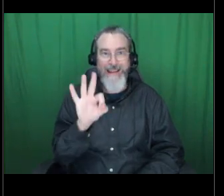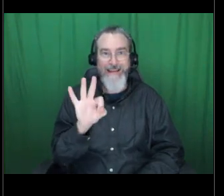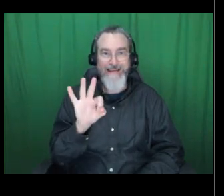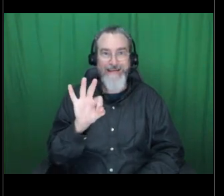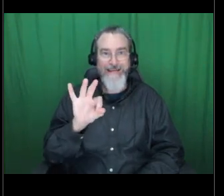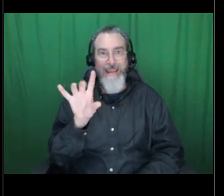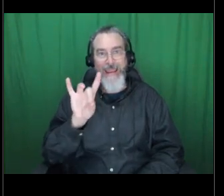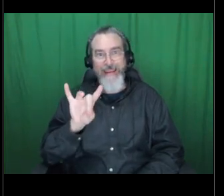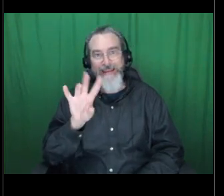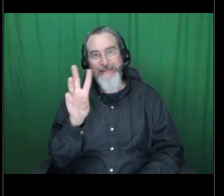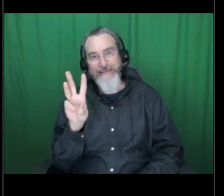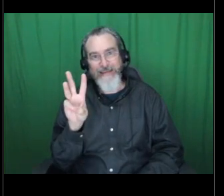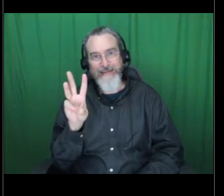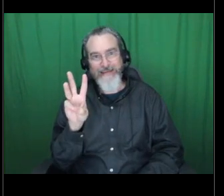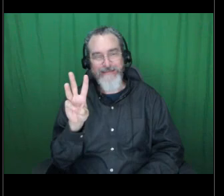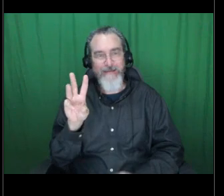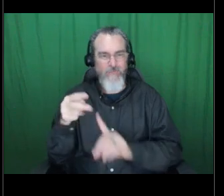1986 version,